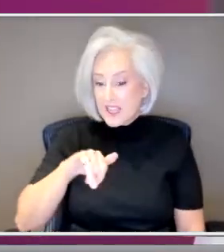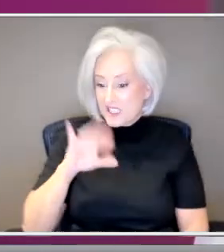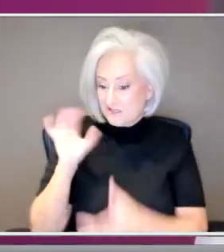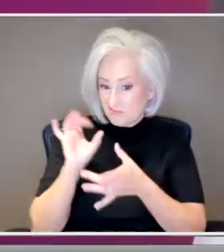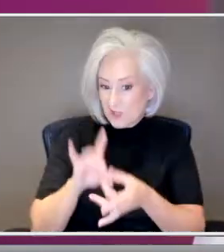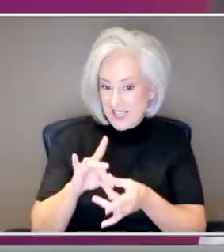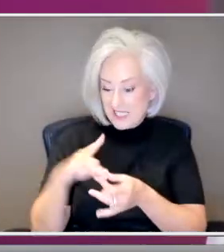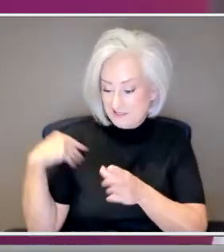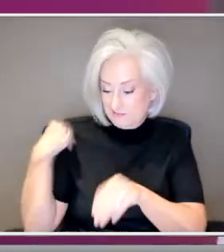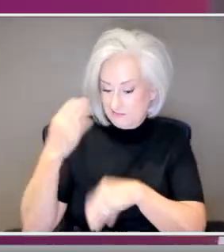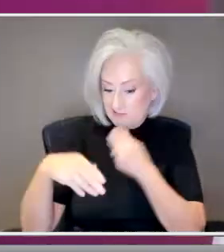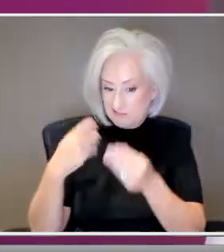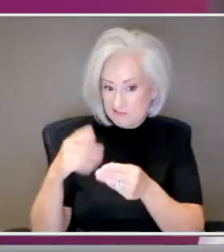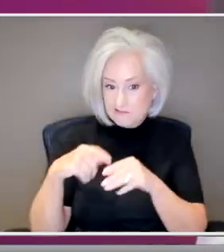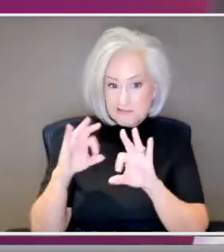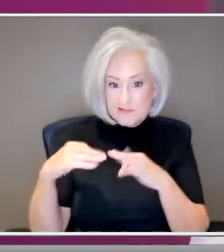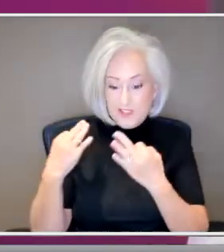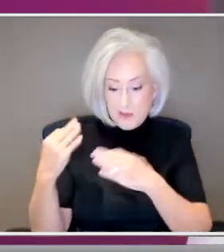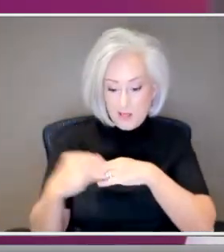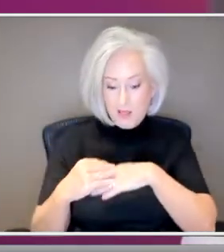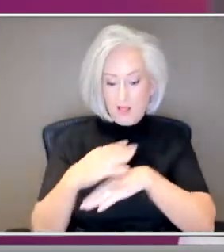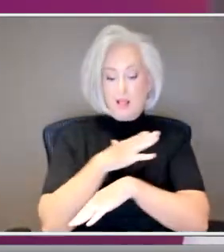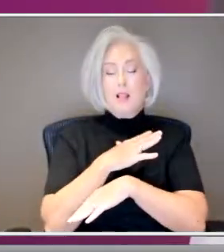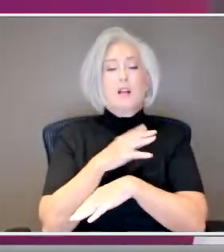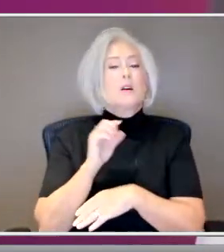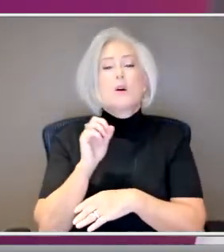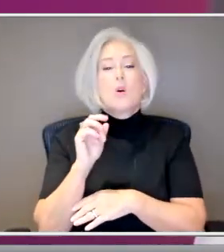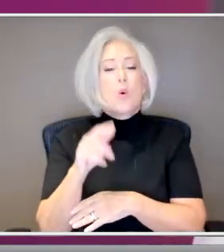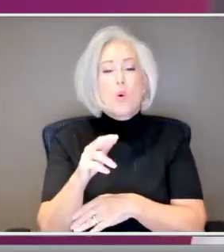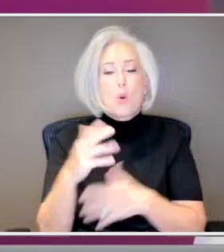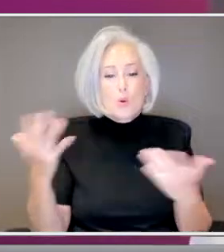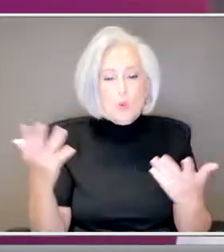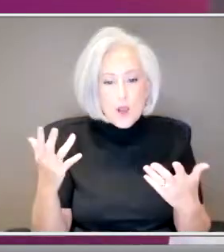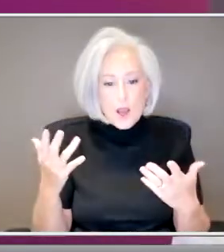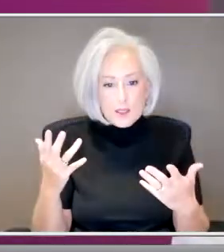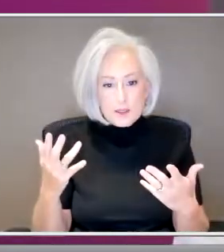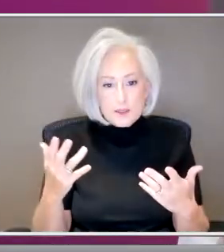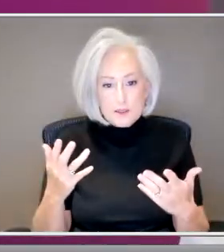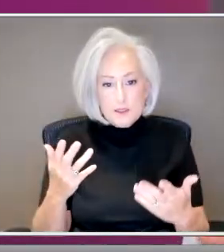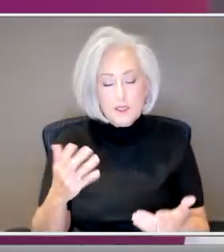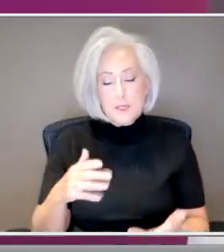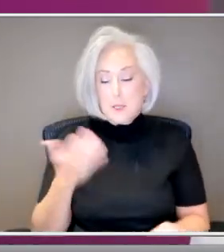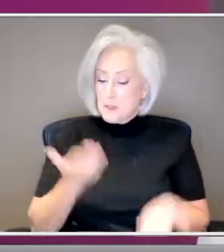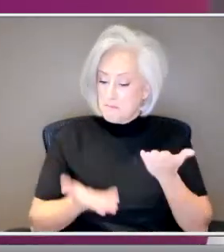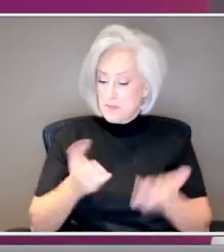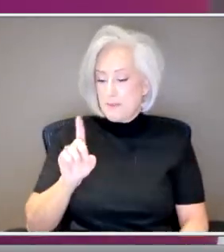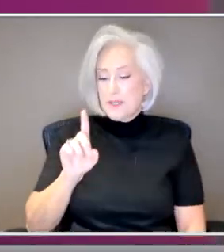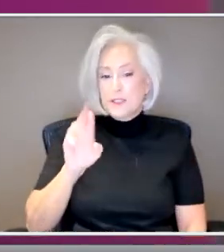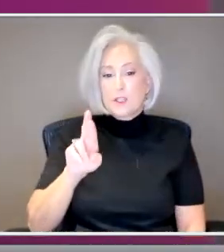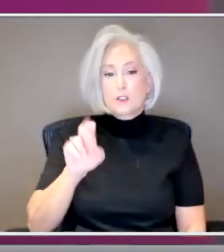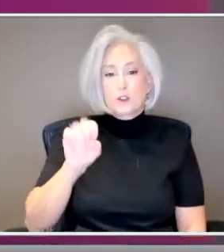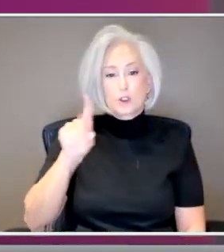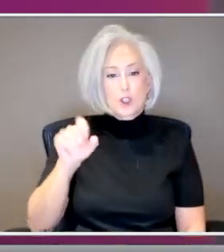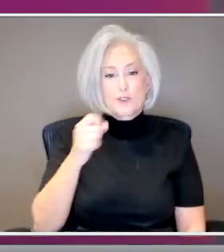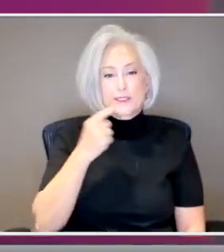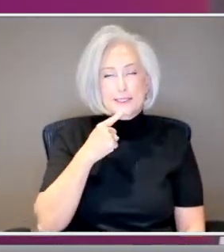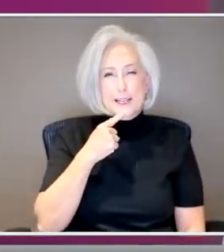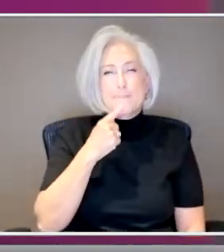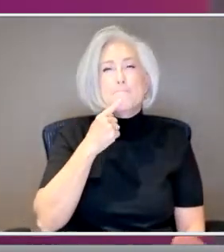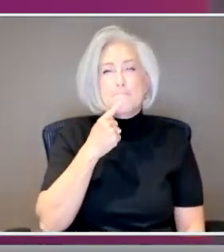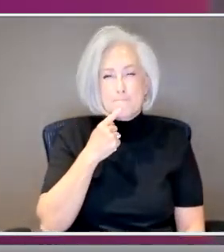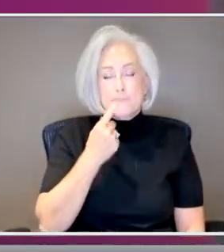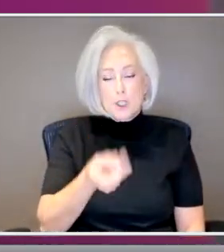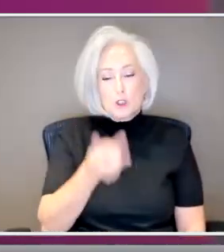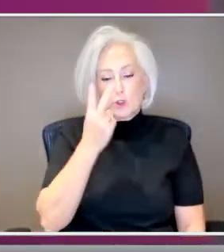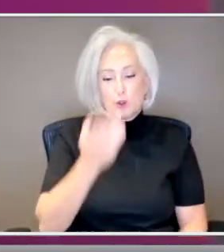And then based on the type of indication, they will refer, like Dr. Surface said, hey, there's 2 things going on here. It's not just cardiac. You